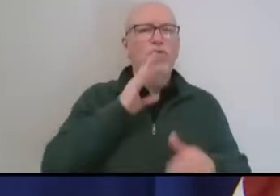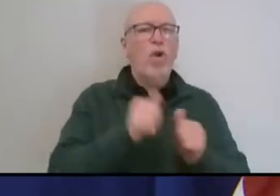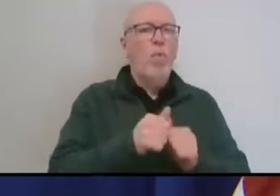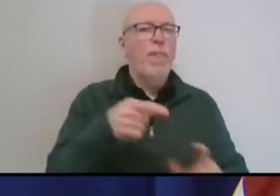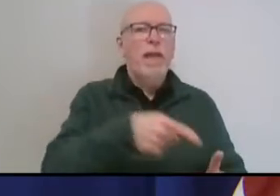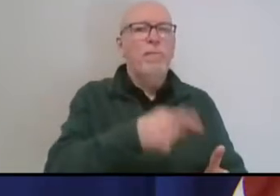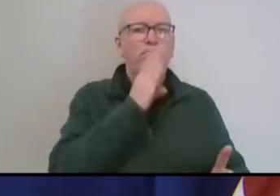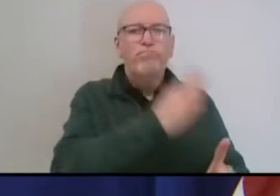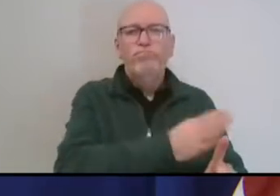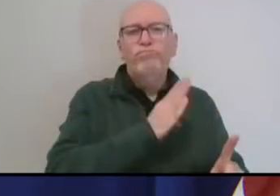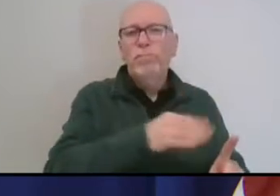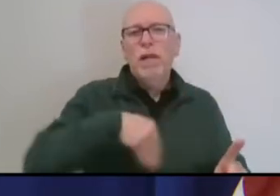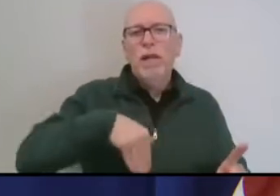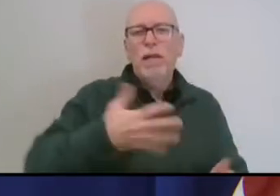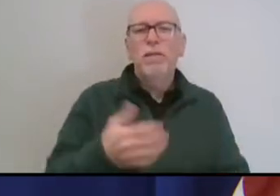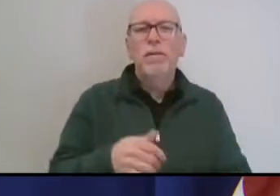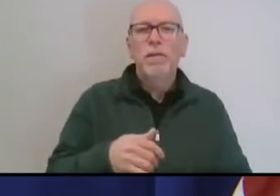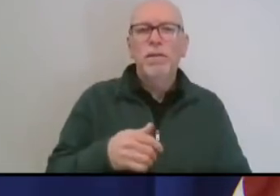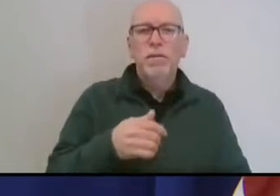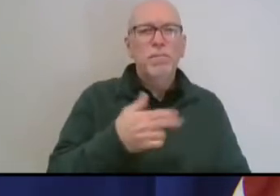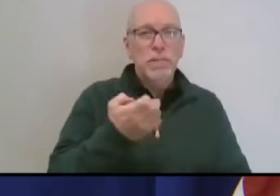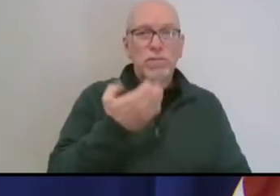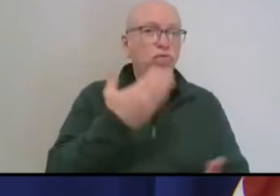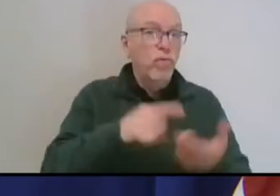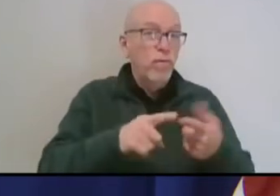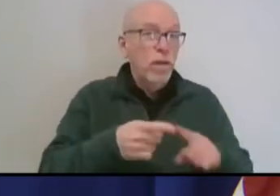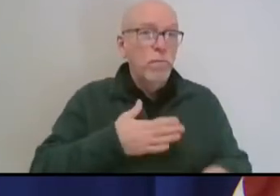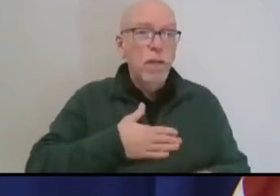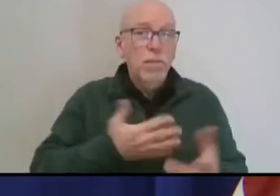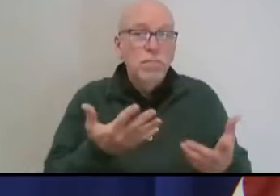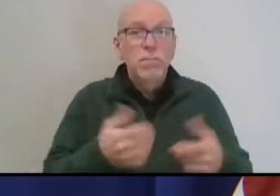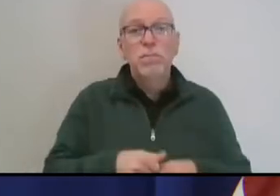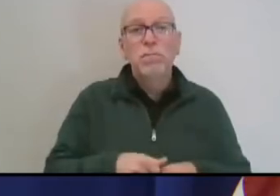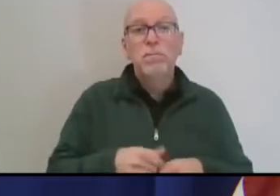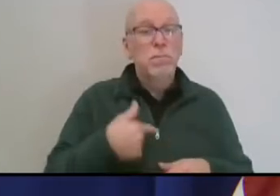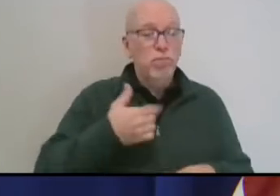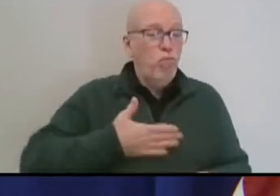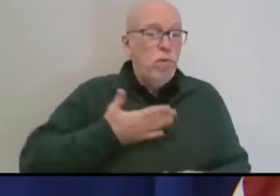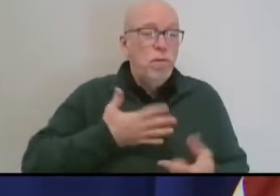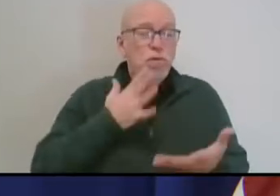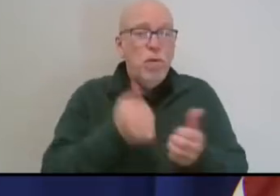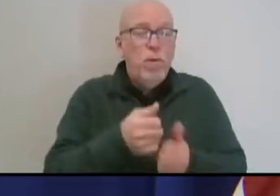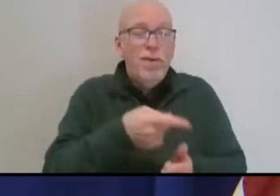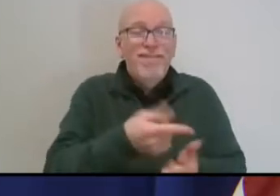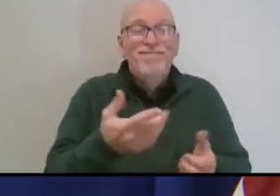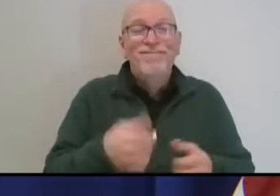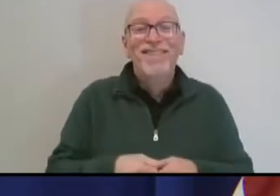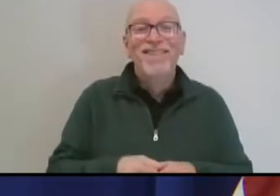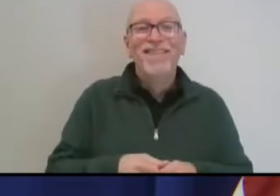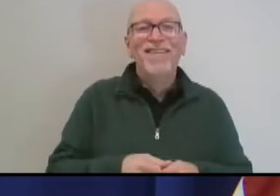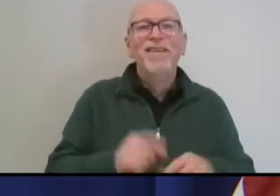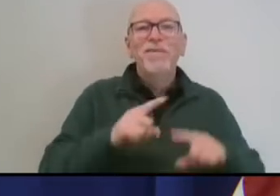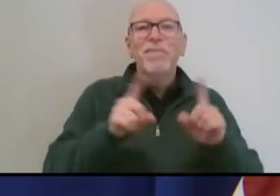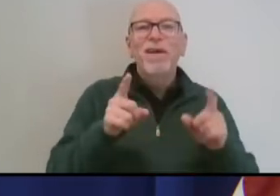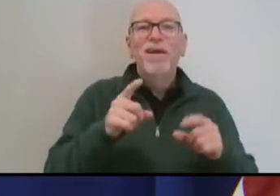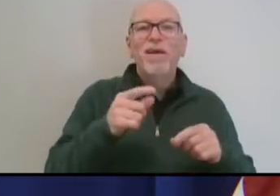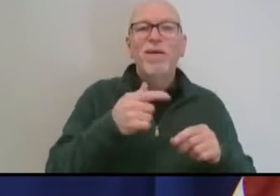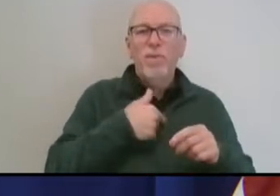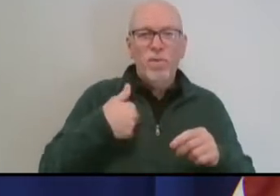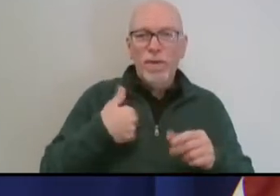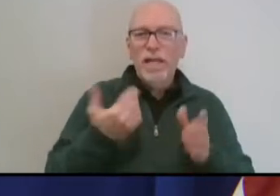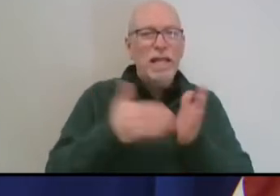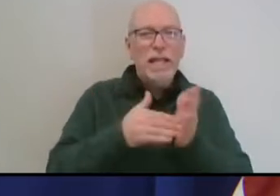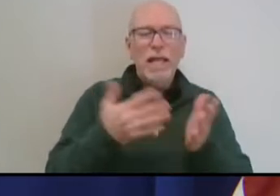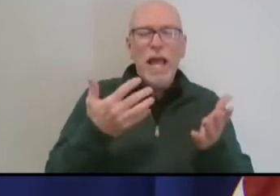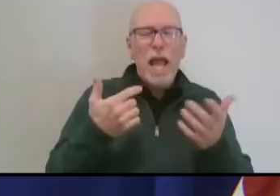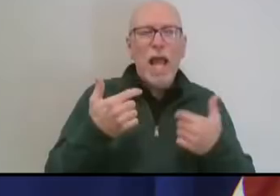directly. He's a good friend. I'd be more than willing to. But I